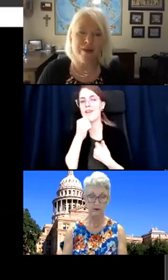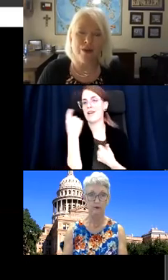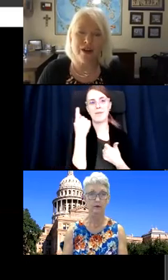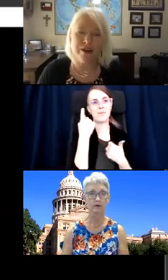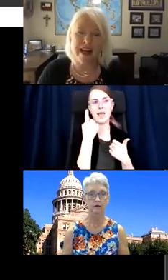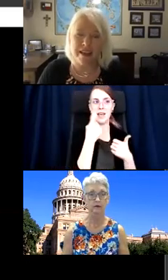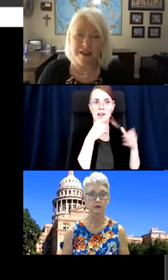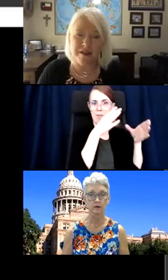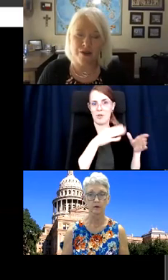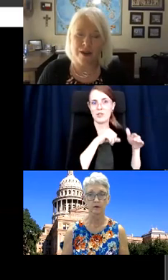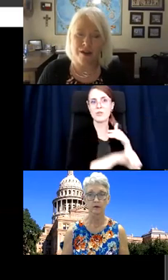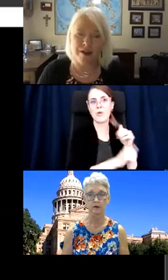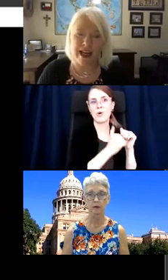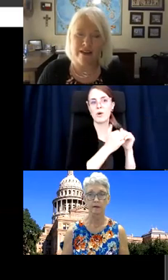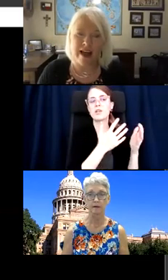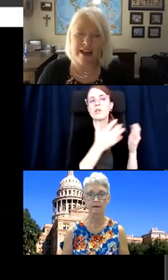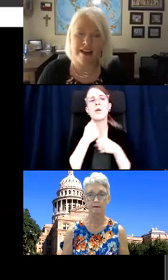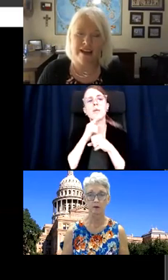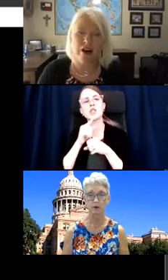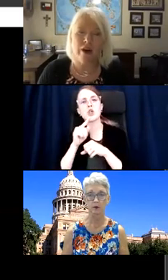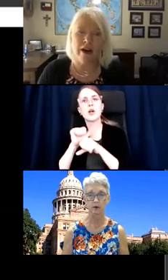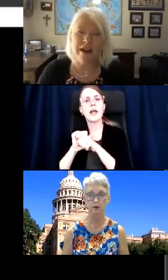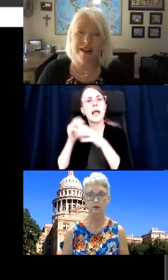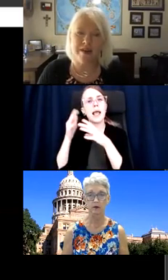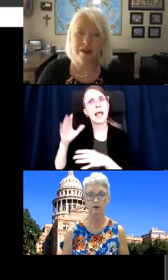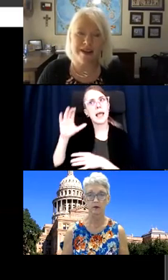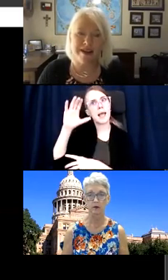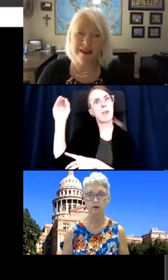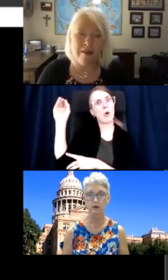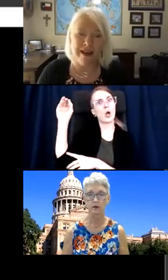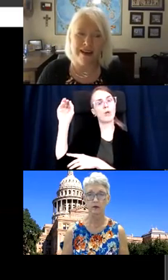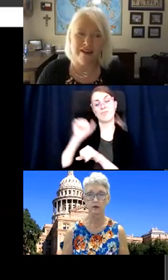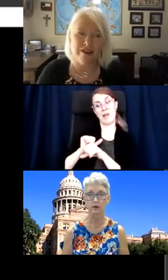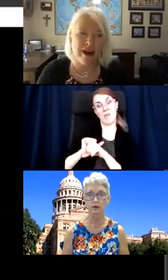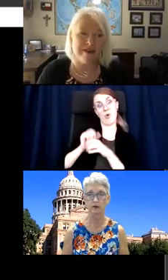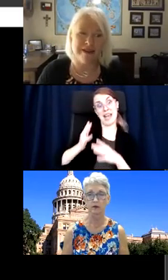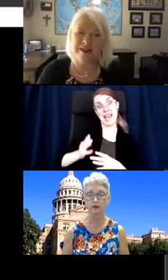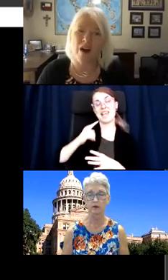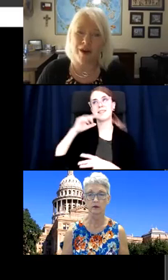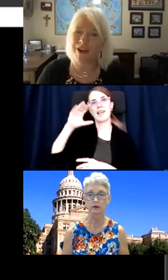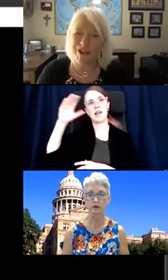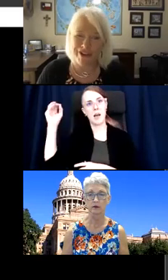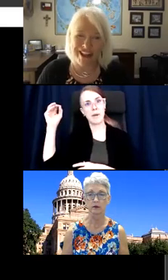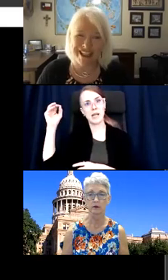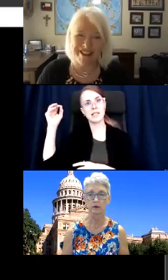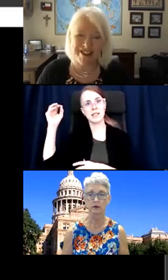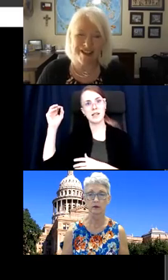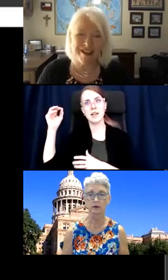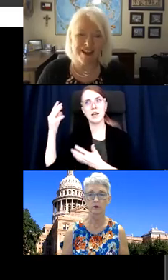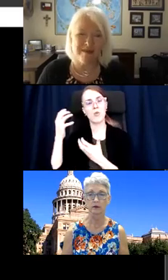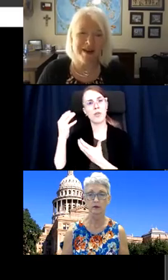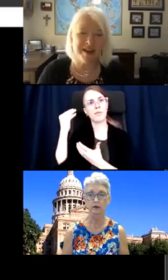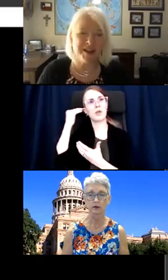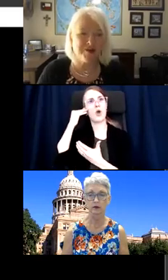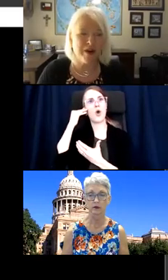that employers and individuals understand that acquiring a disability does not mean you have to stop what you were doing. It's